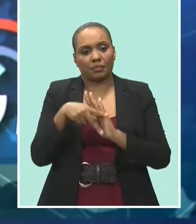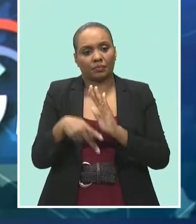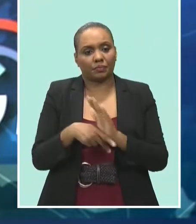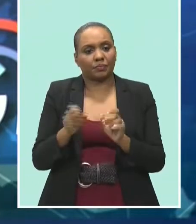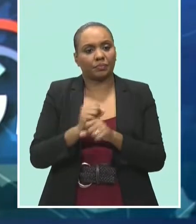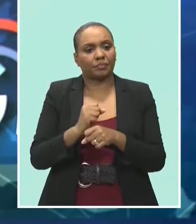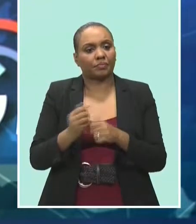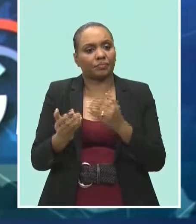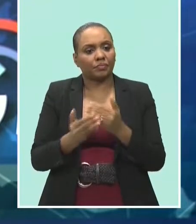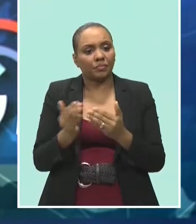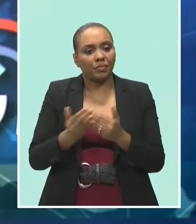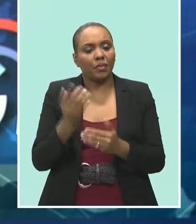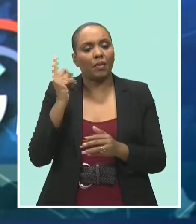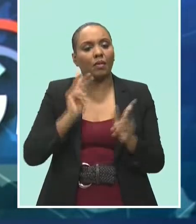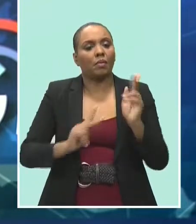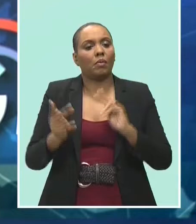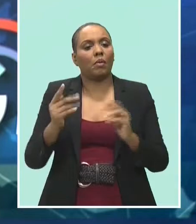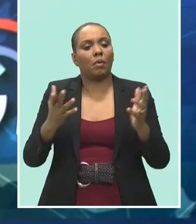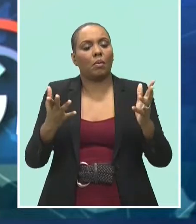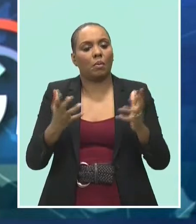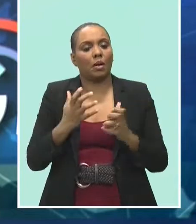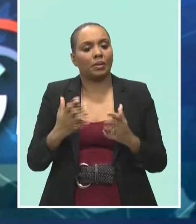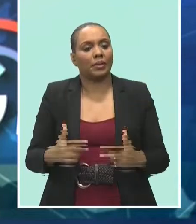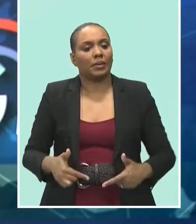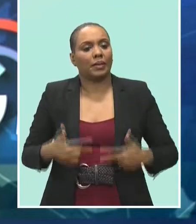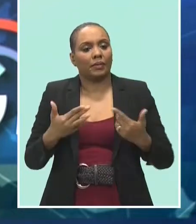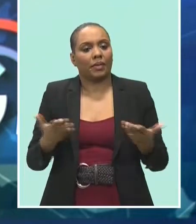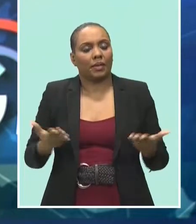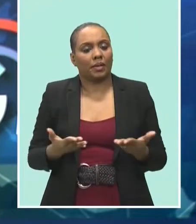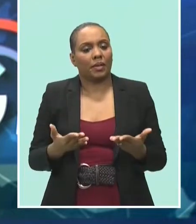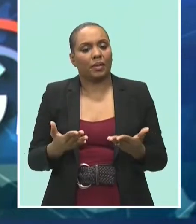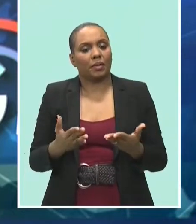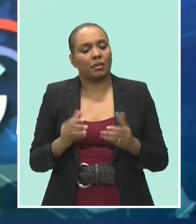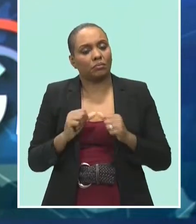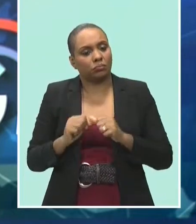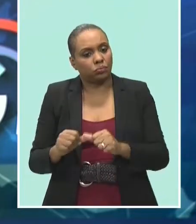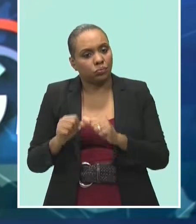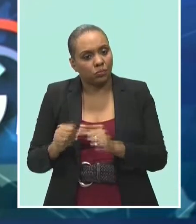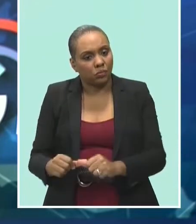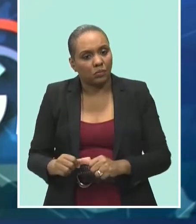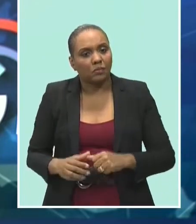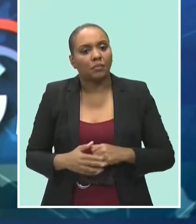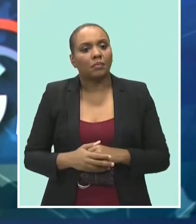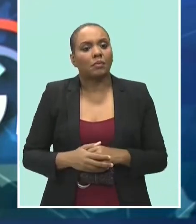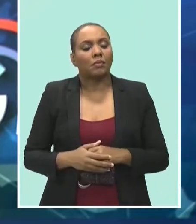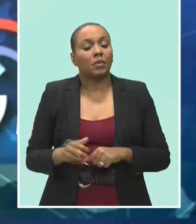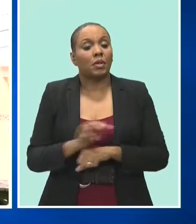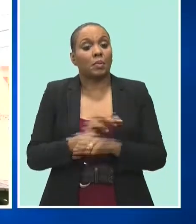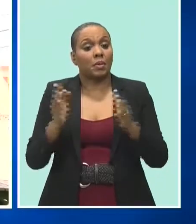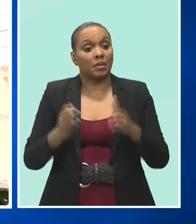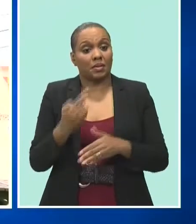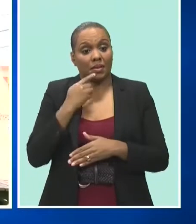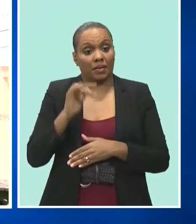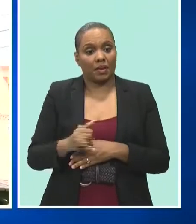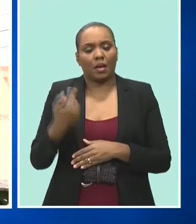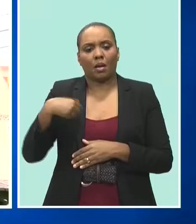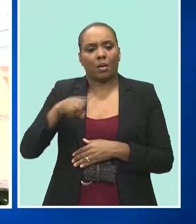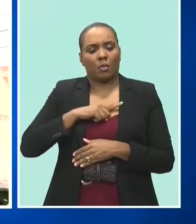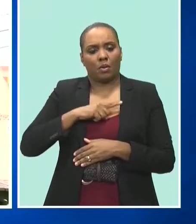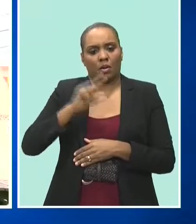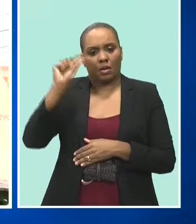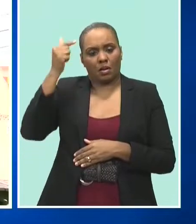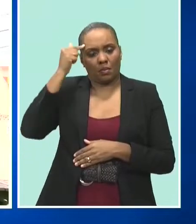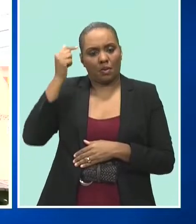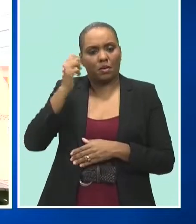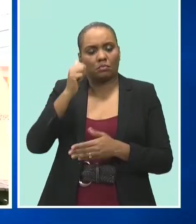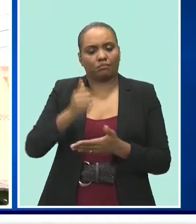individuals to acquire Barbadian citizenship. Word of this from Minister of Home Affairs Edmund Hinkson. Cabinet has approved